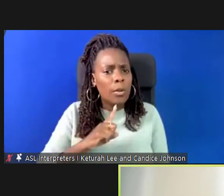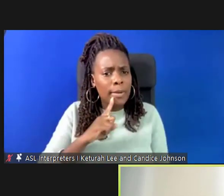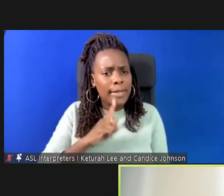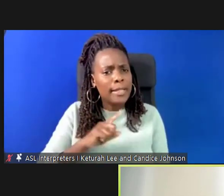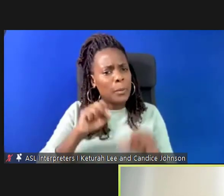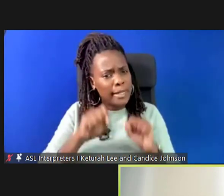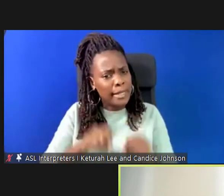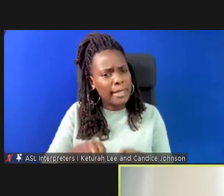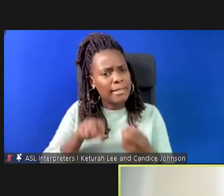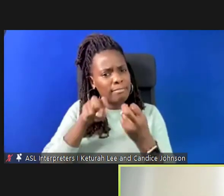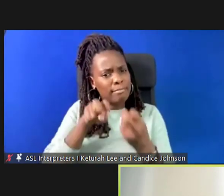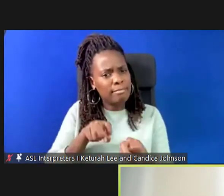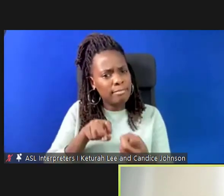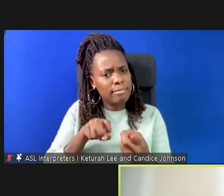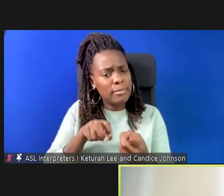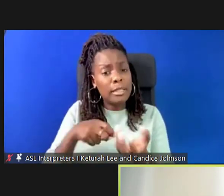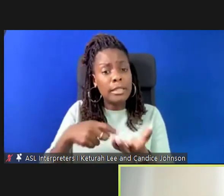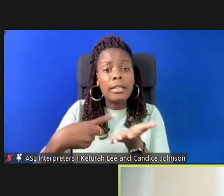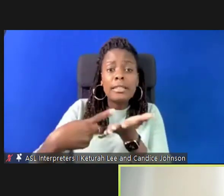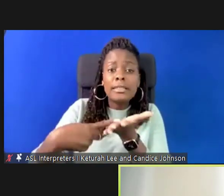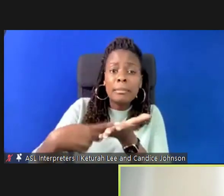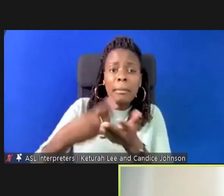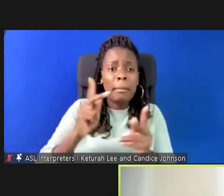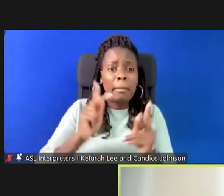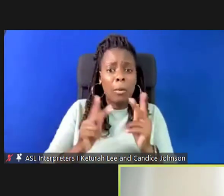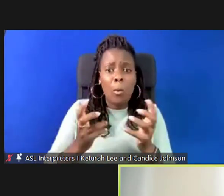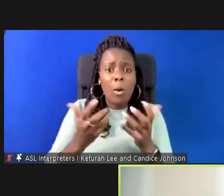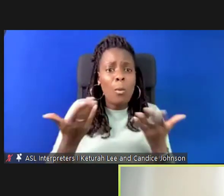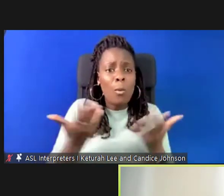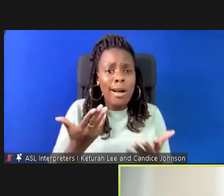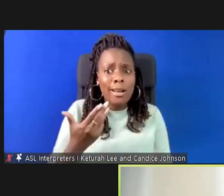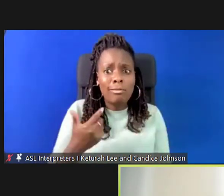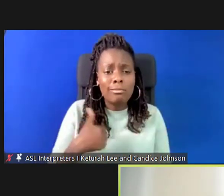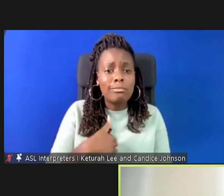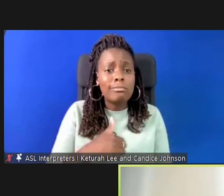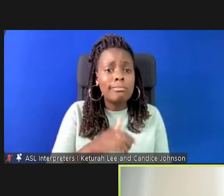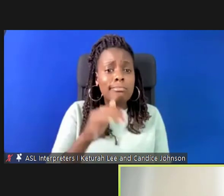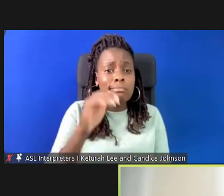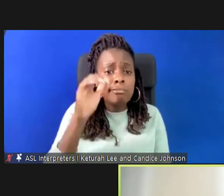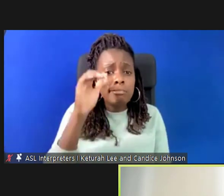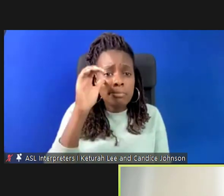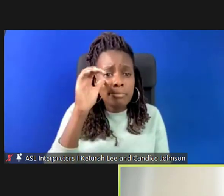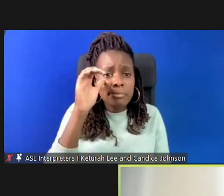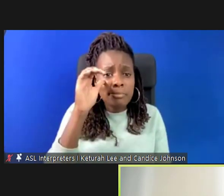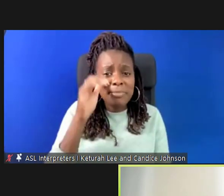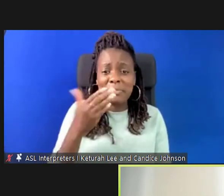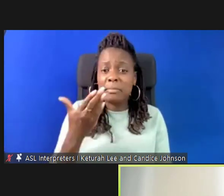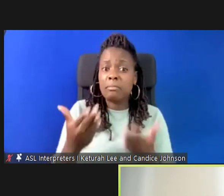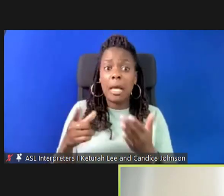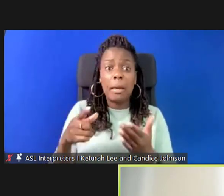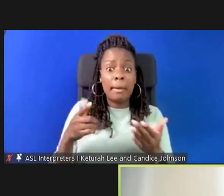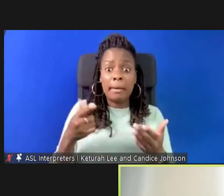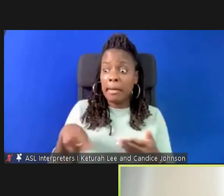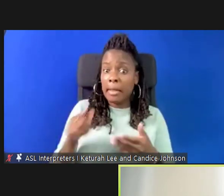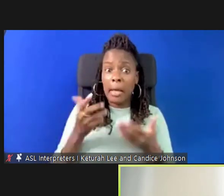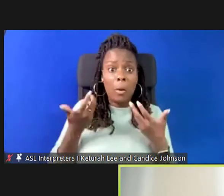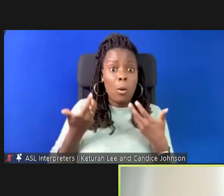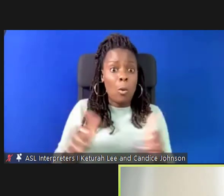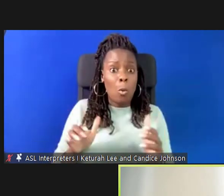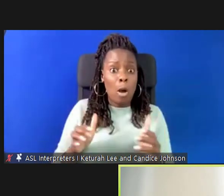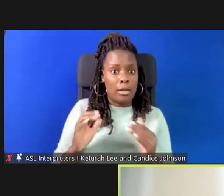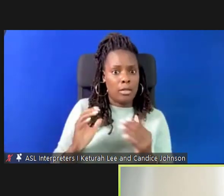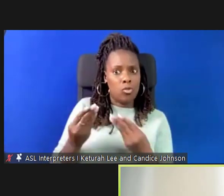people want to be heard, and they may or may not want us to help them fix